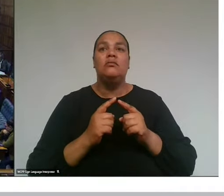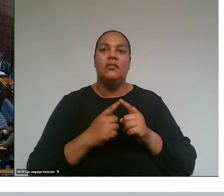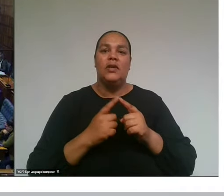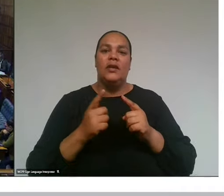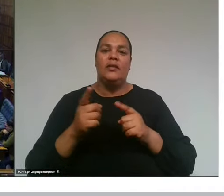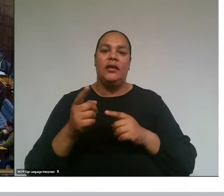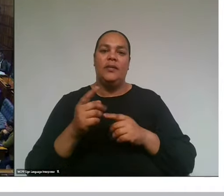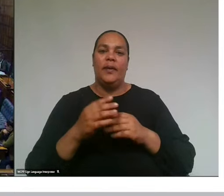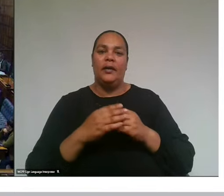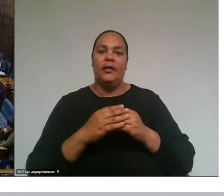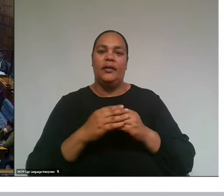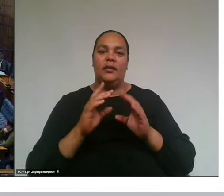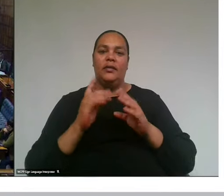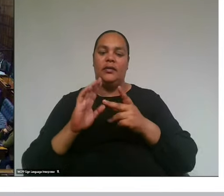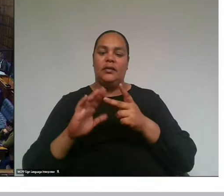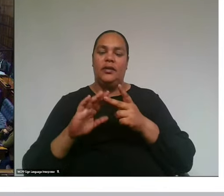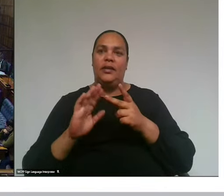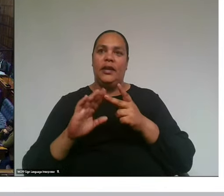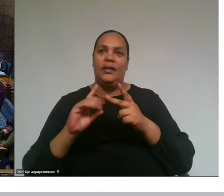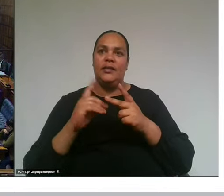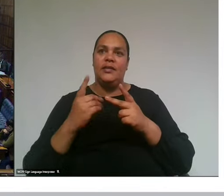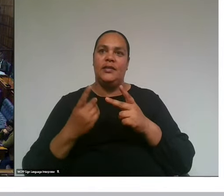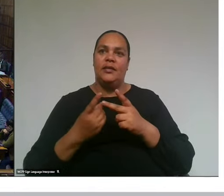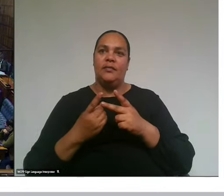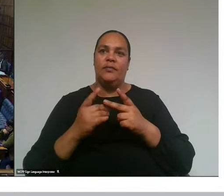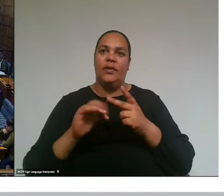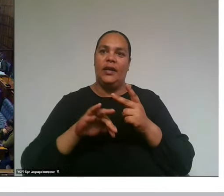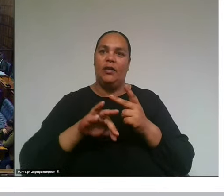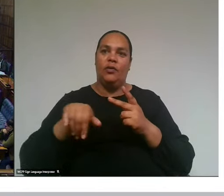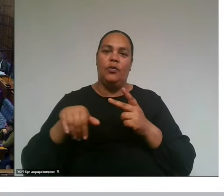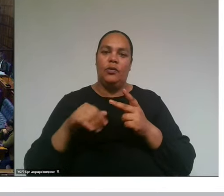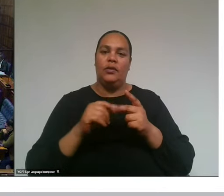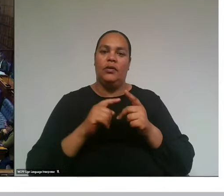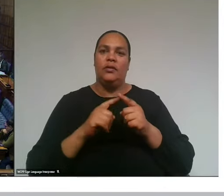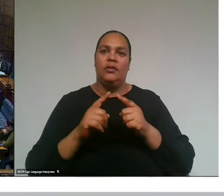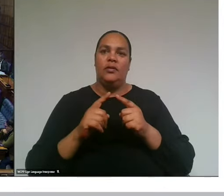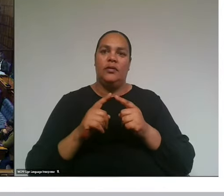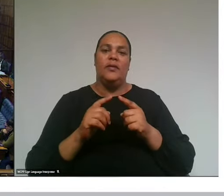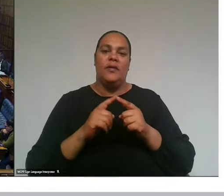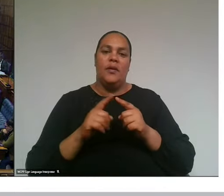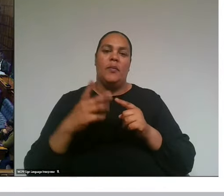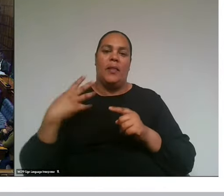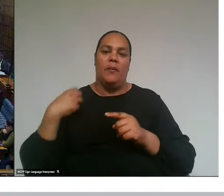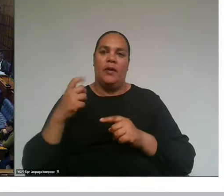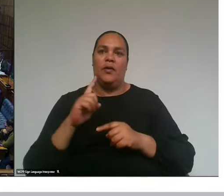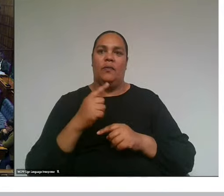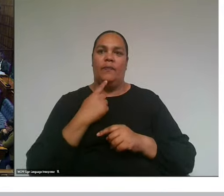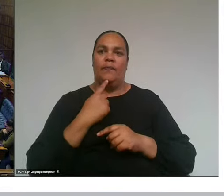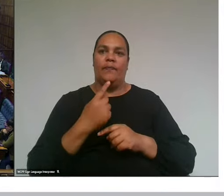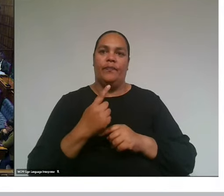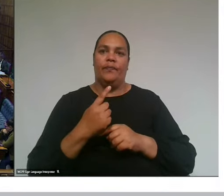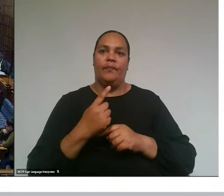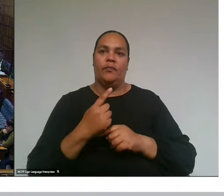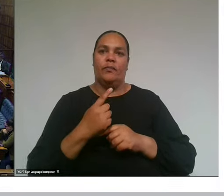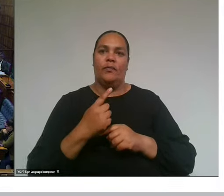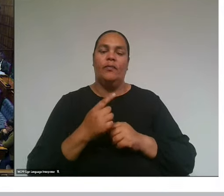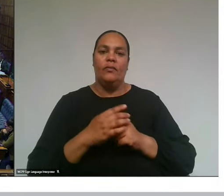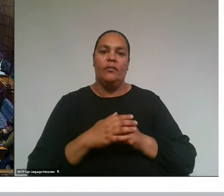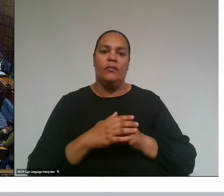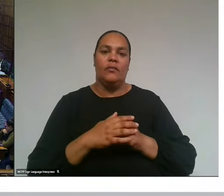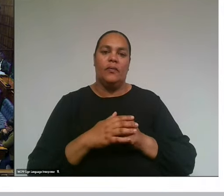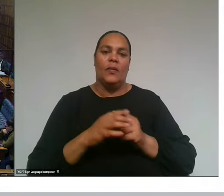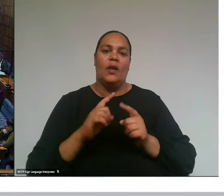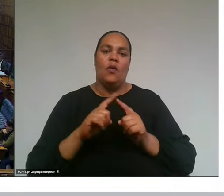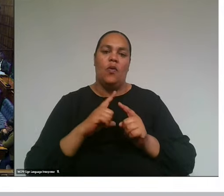fund and secondly uh noting uh Minister what I've said yesterday that we